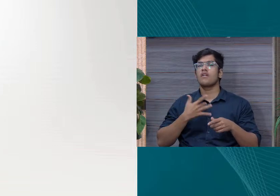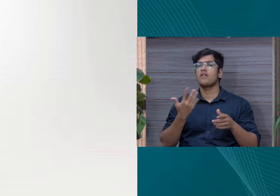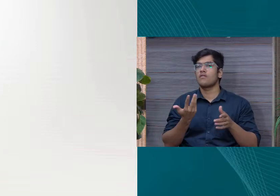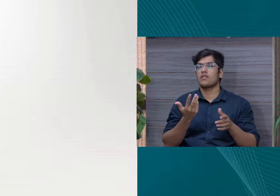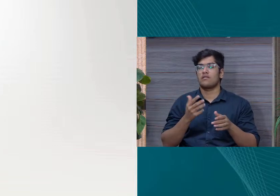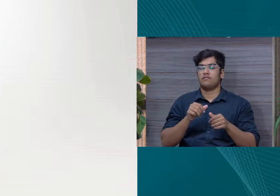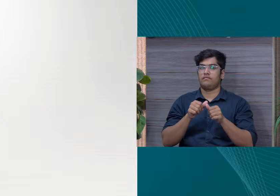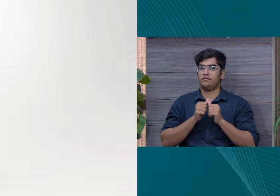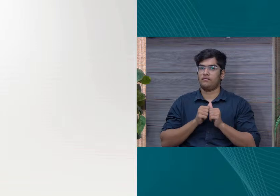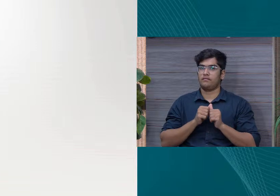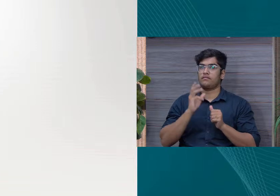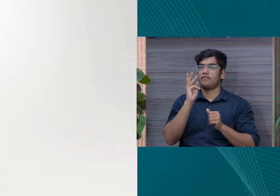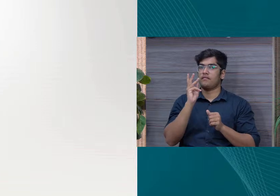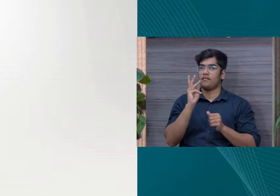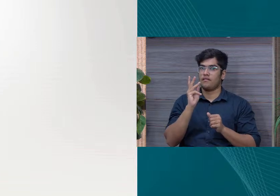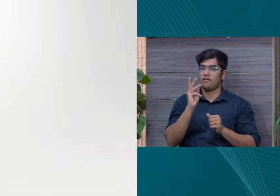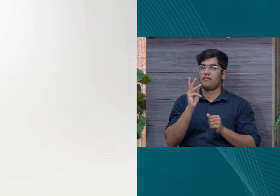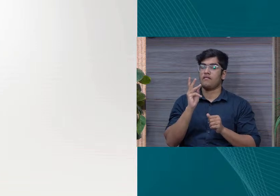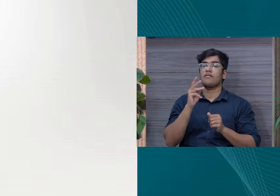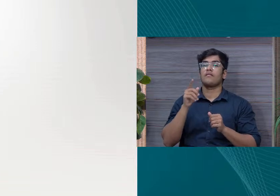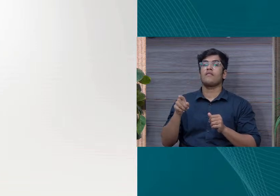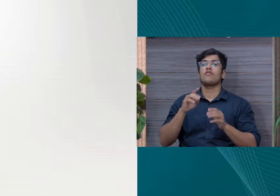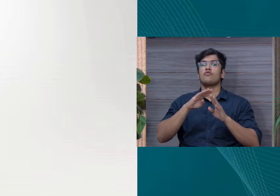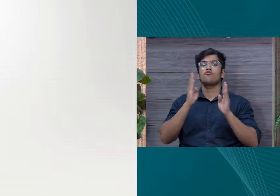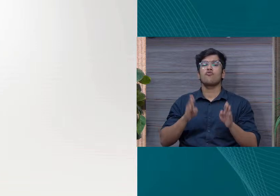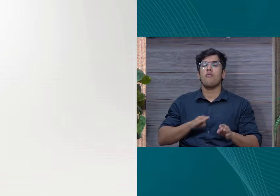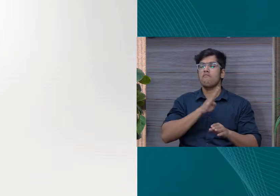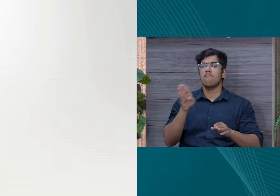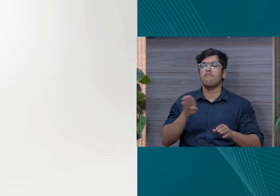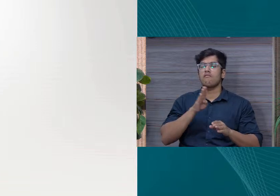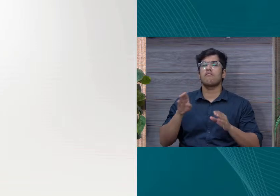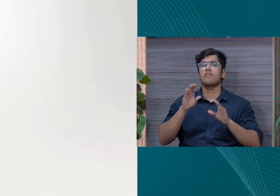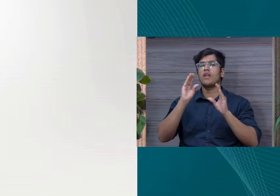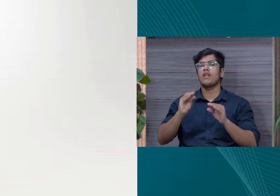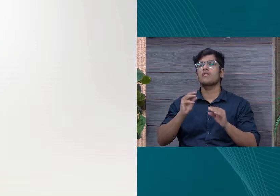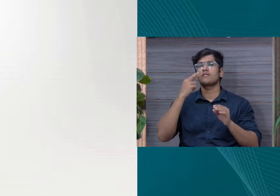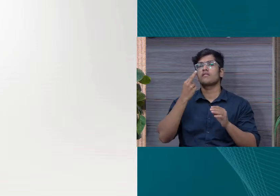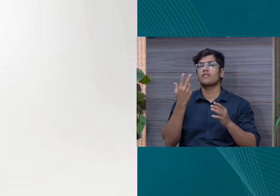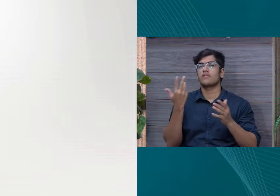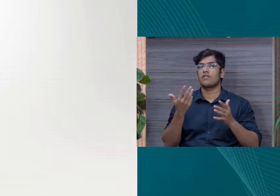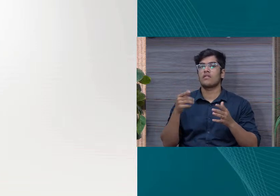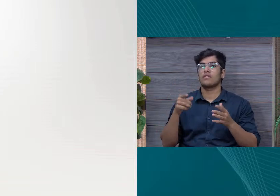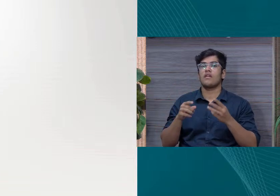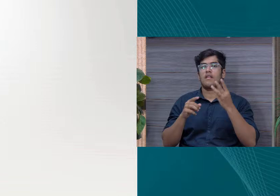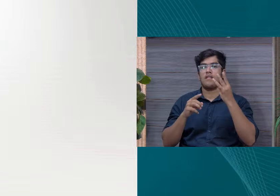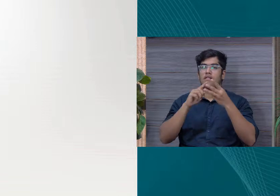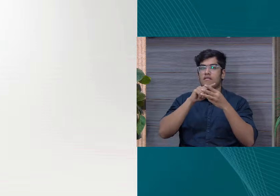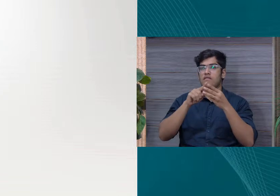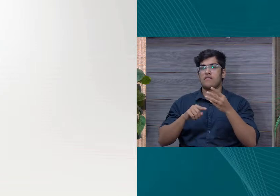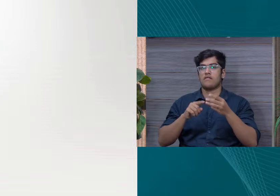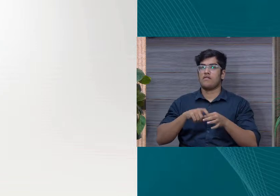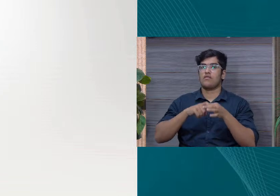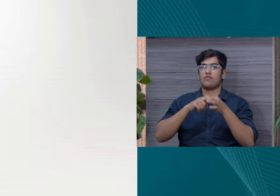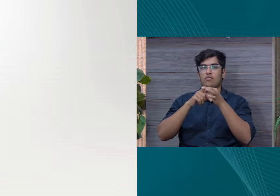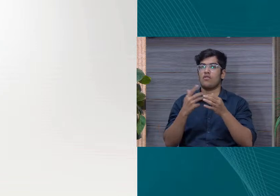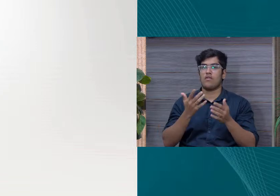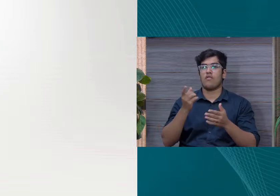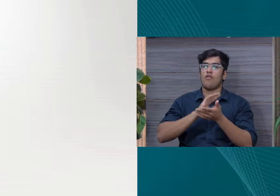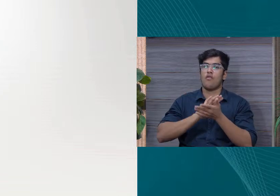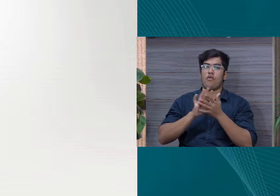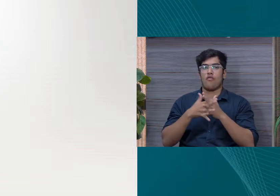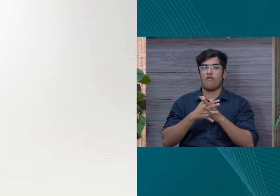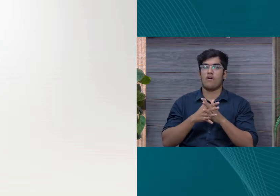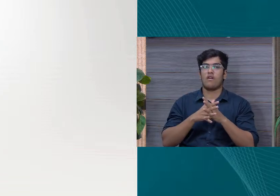the author visit the shop so infrequently? Now what we can do is, this is the original format of a homework.